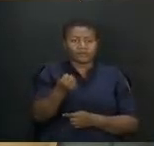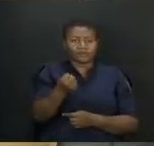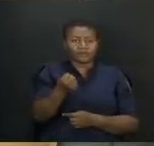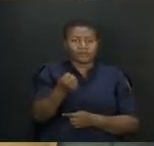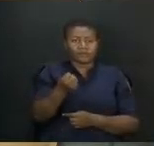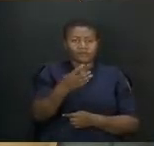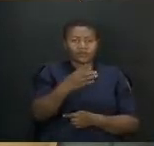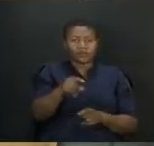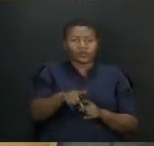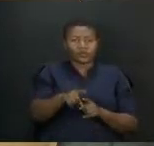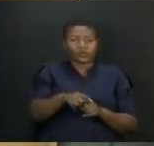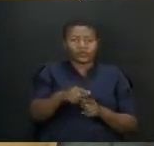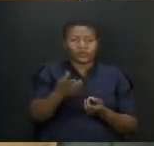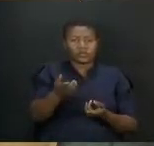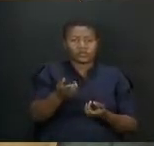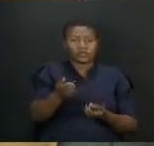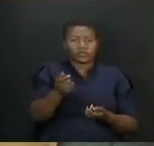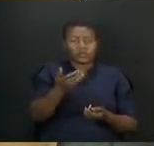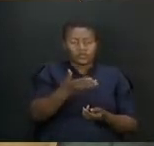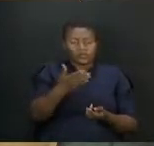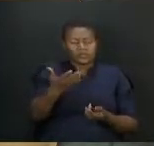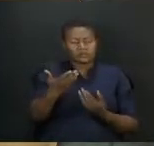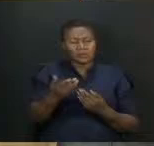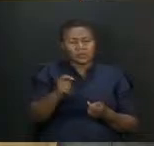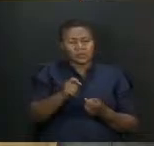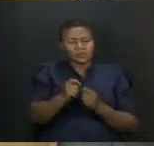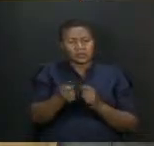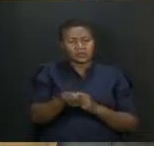changed, a bit.